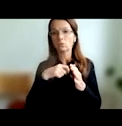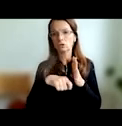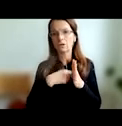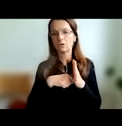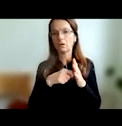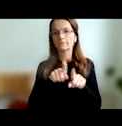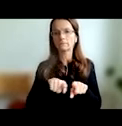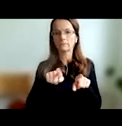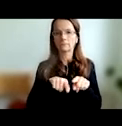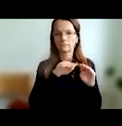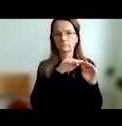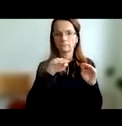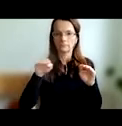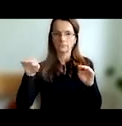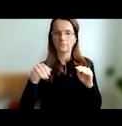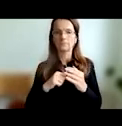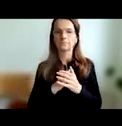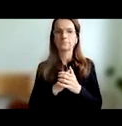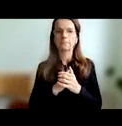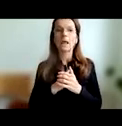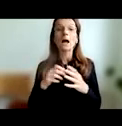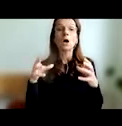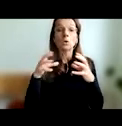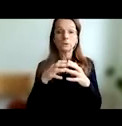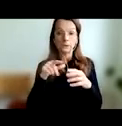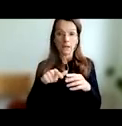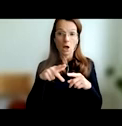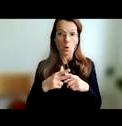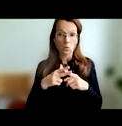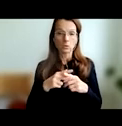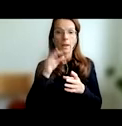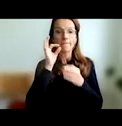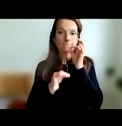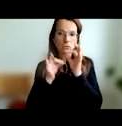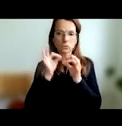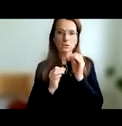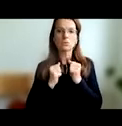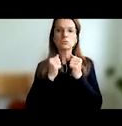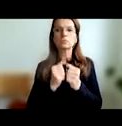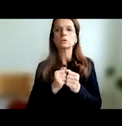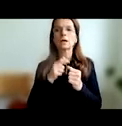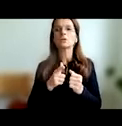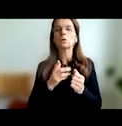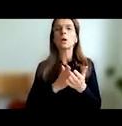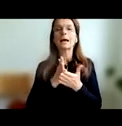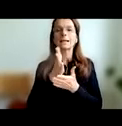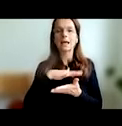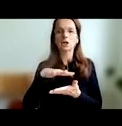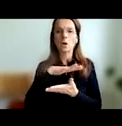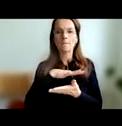for social cohesion and convergence between the EU member